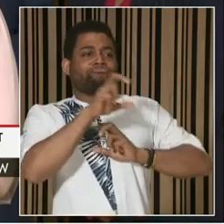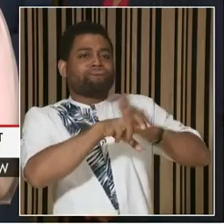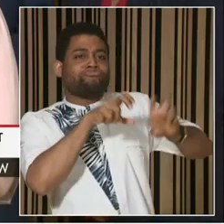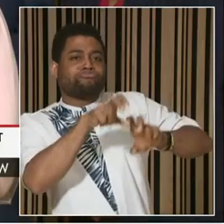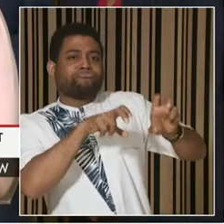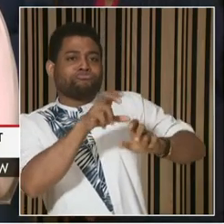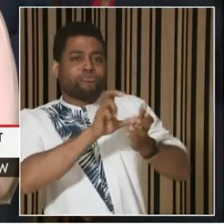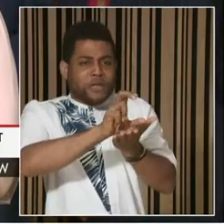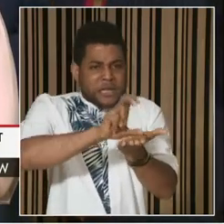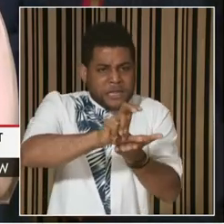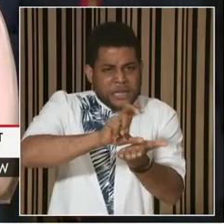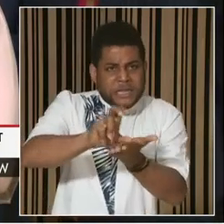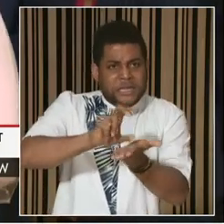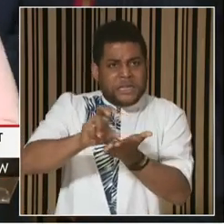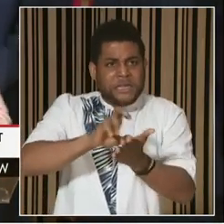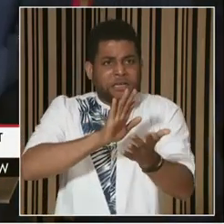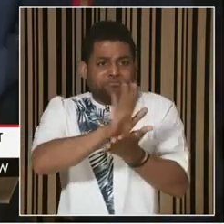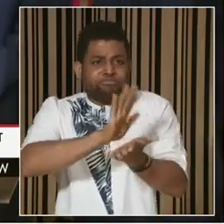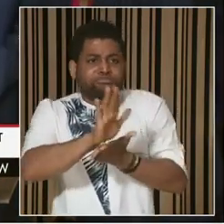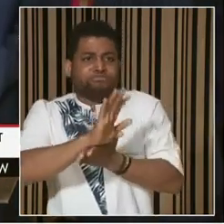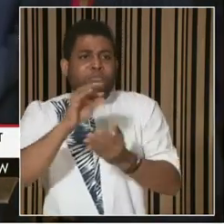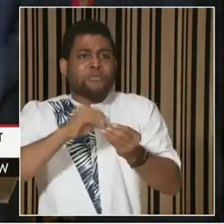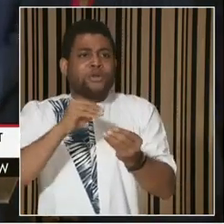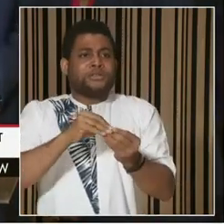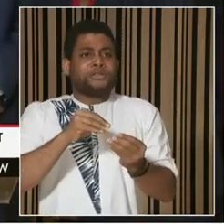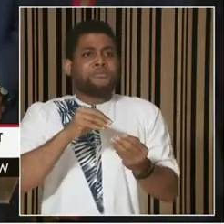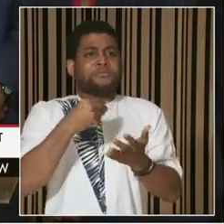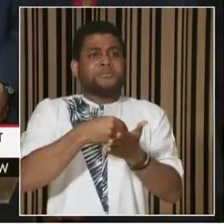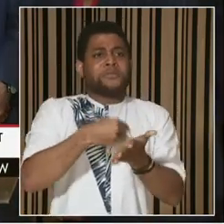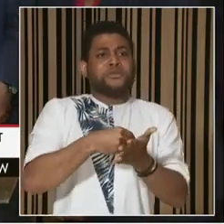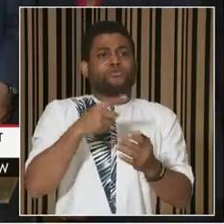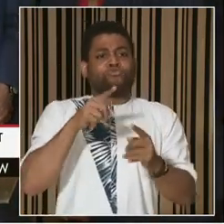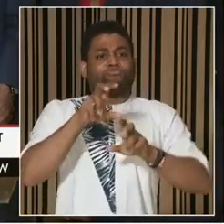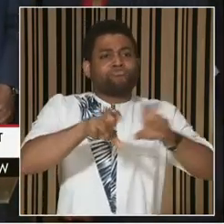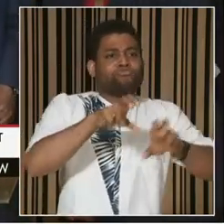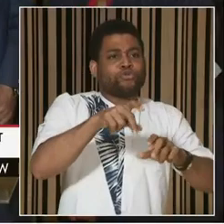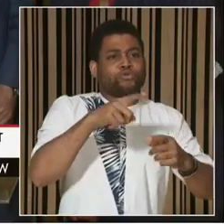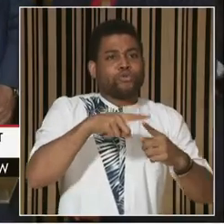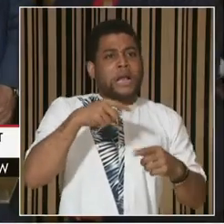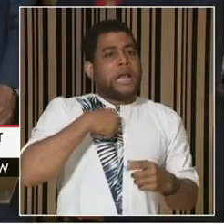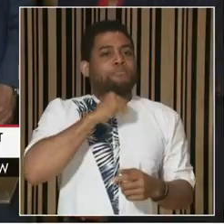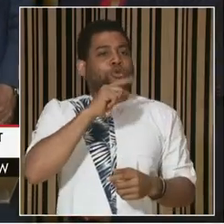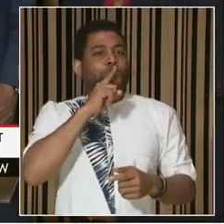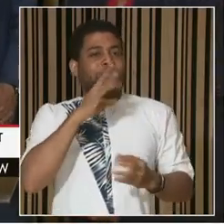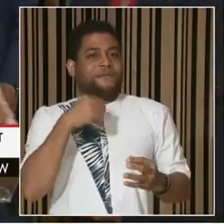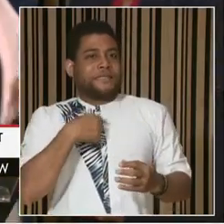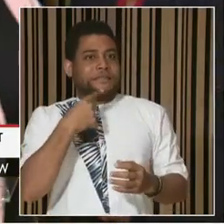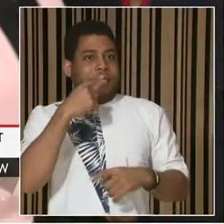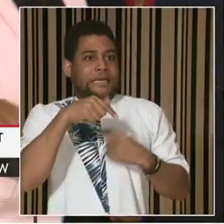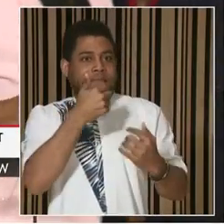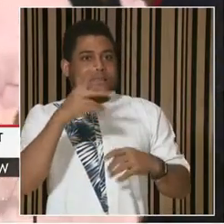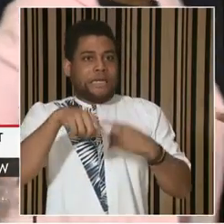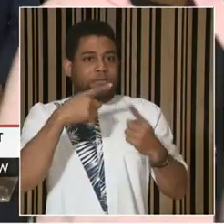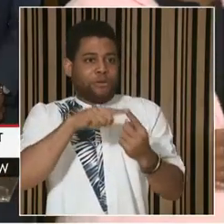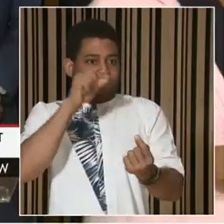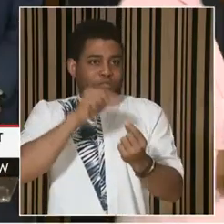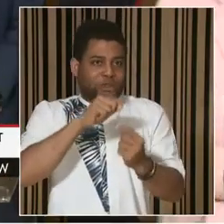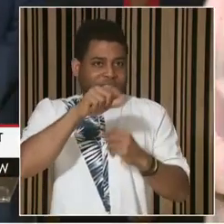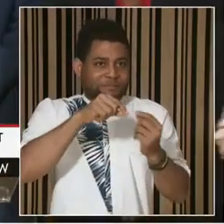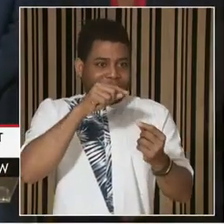are, the more investments we can make. I don't know if we can say anything else specific about the properties, Jenny?